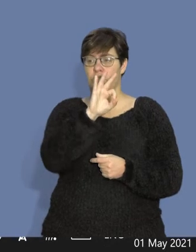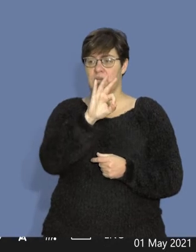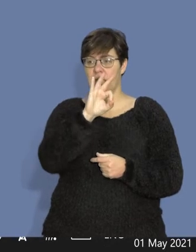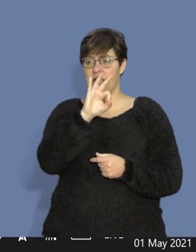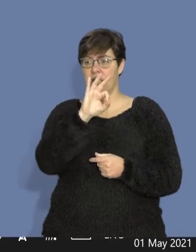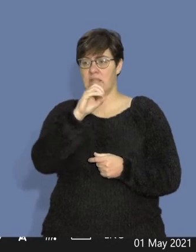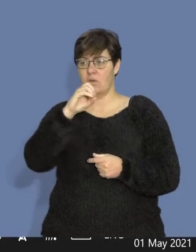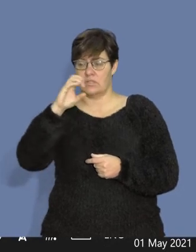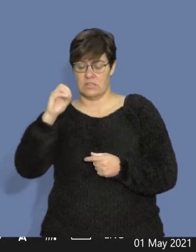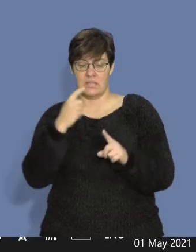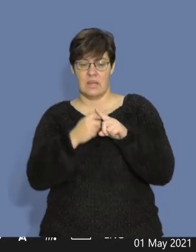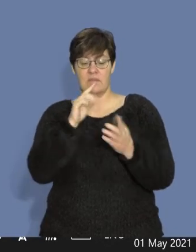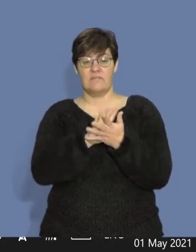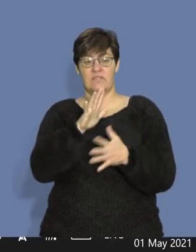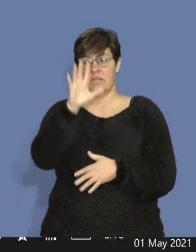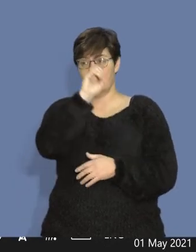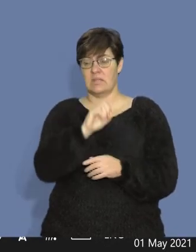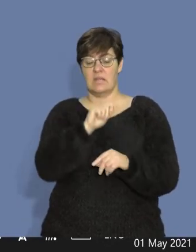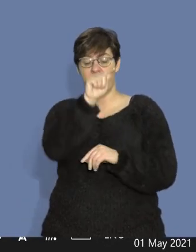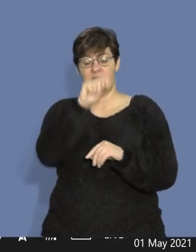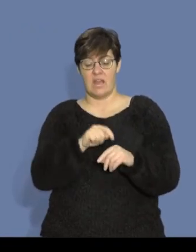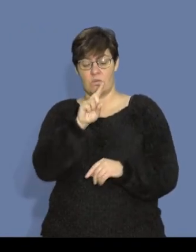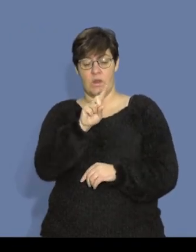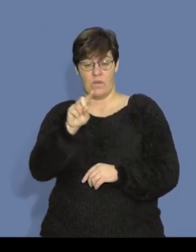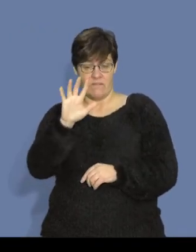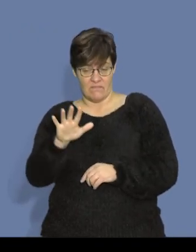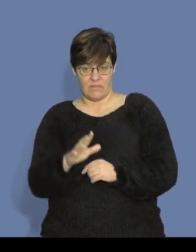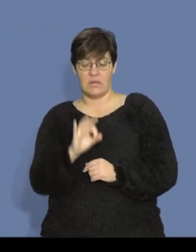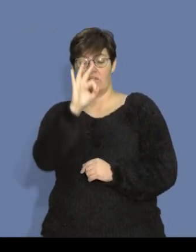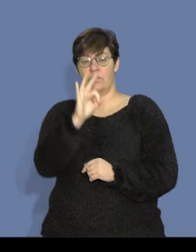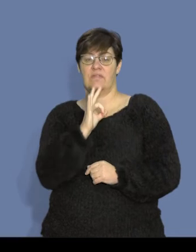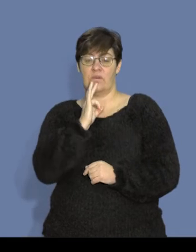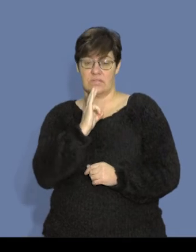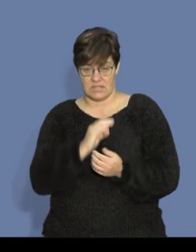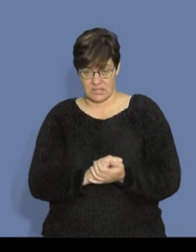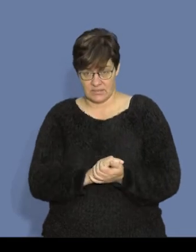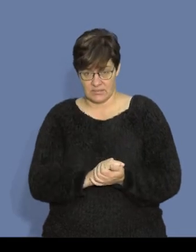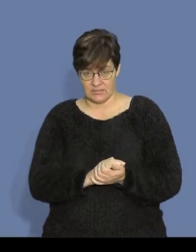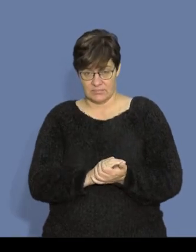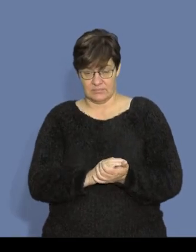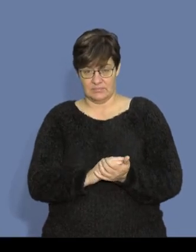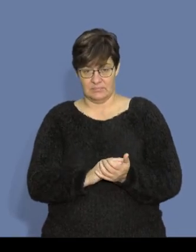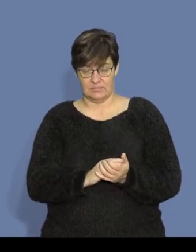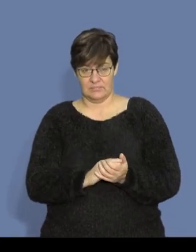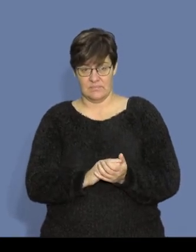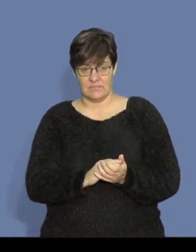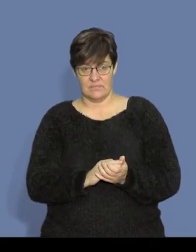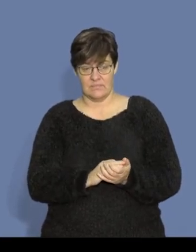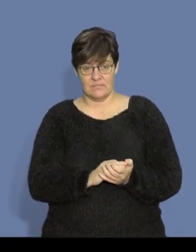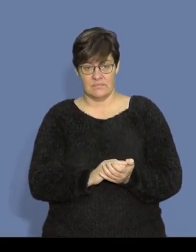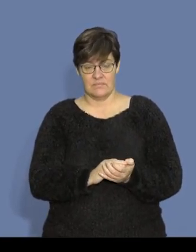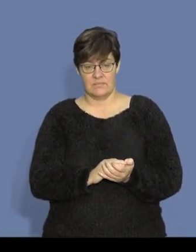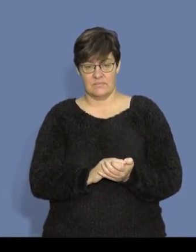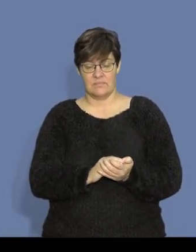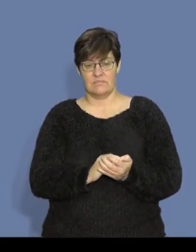divided by 115 will give me a figure of 3,000 Rand. So here we go, we got the figure of 3,000 Rand.